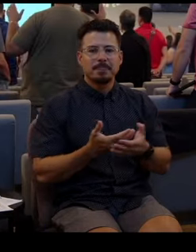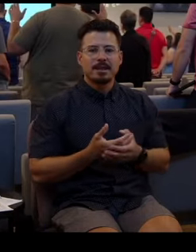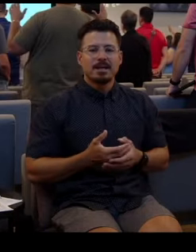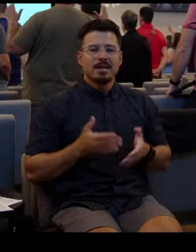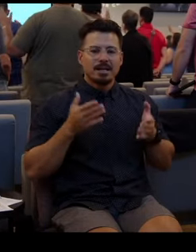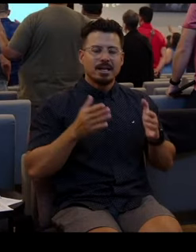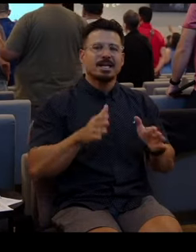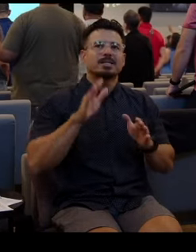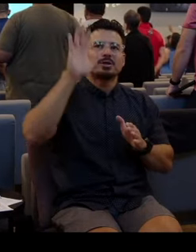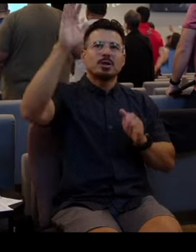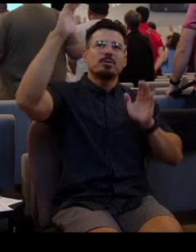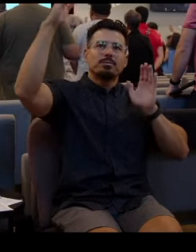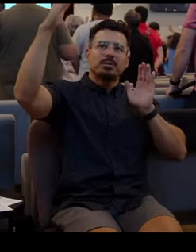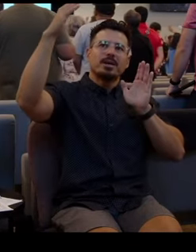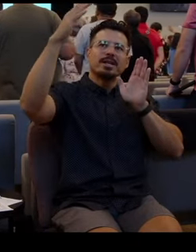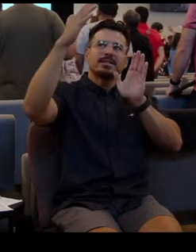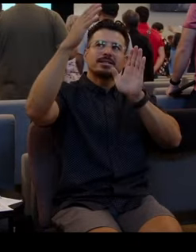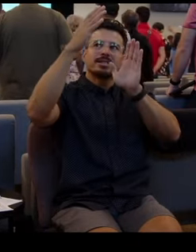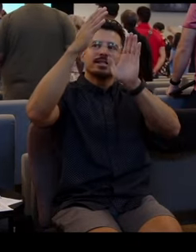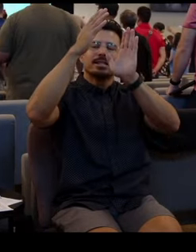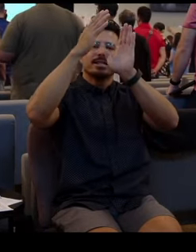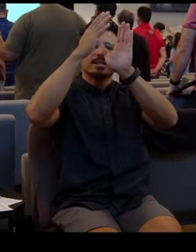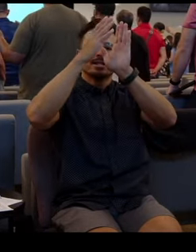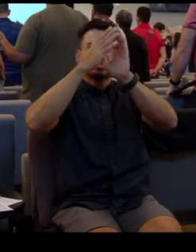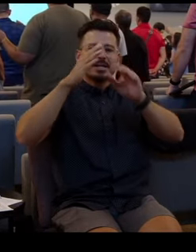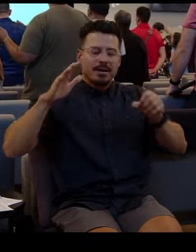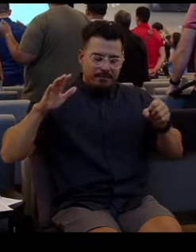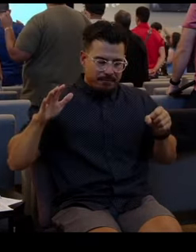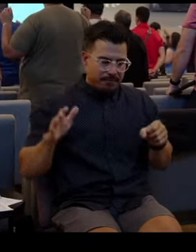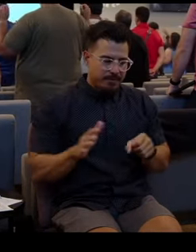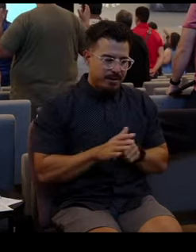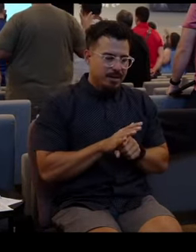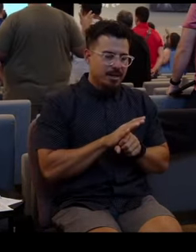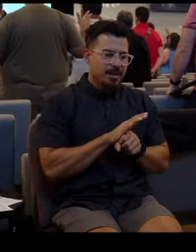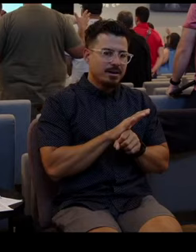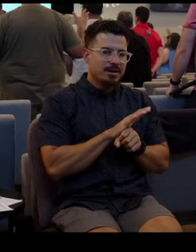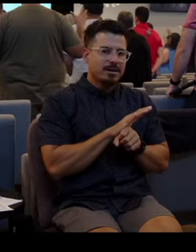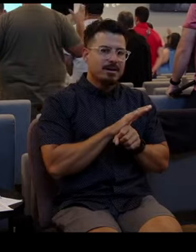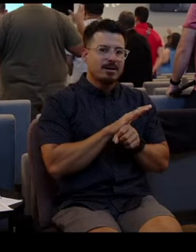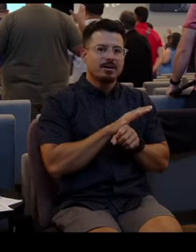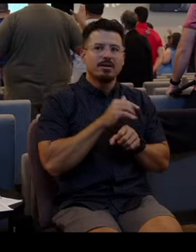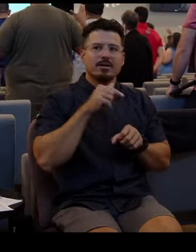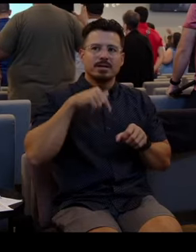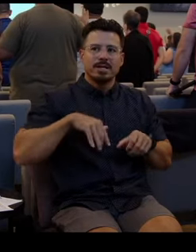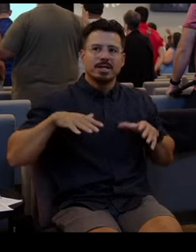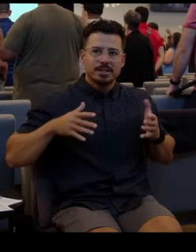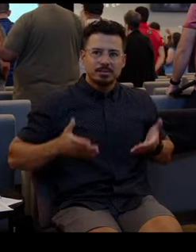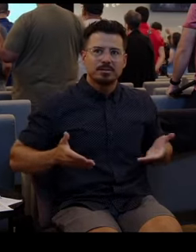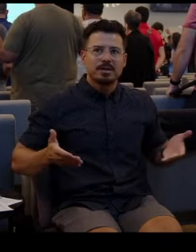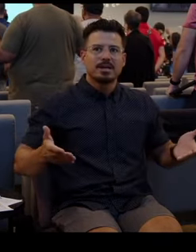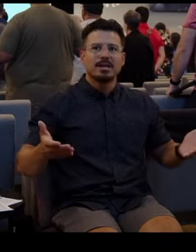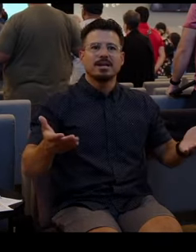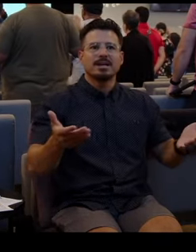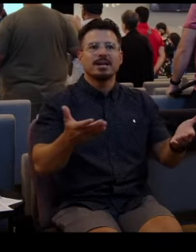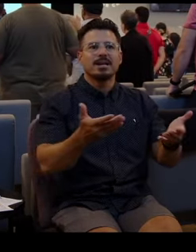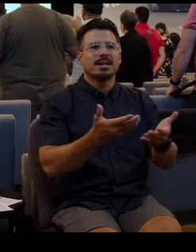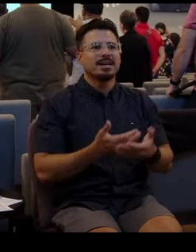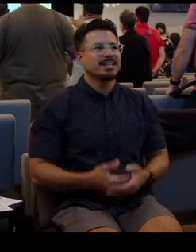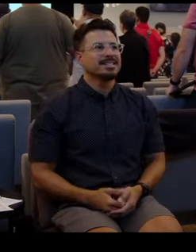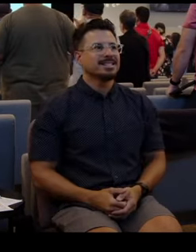Let your presence fill this place.